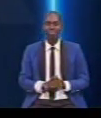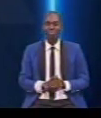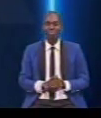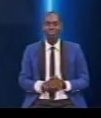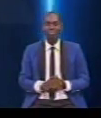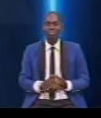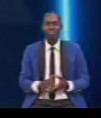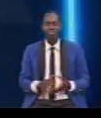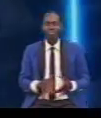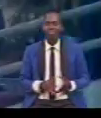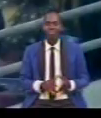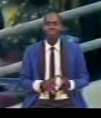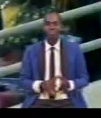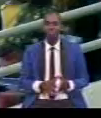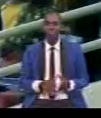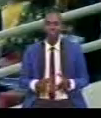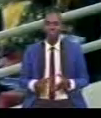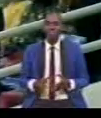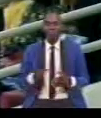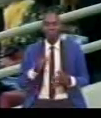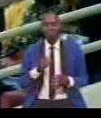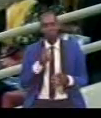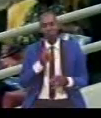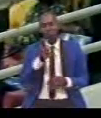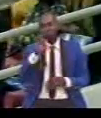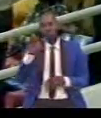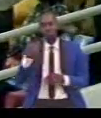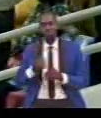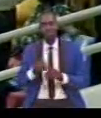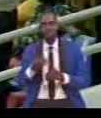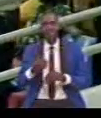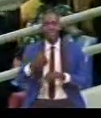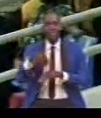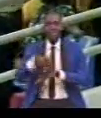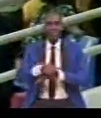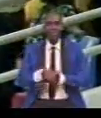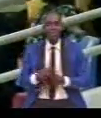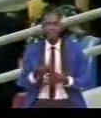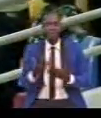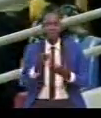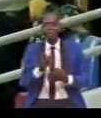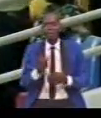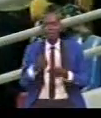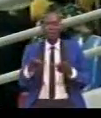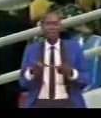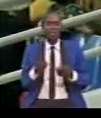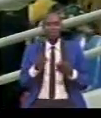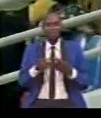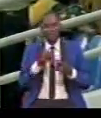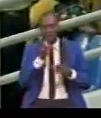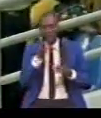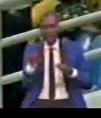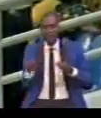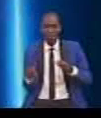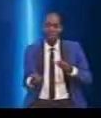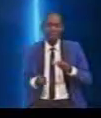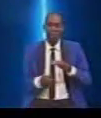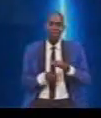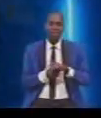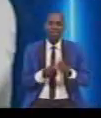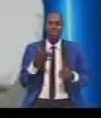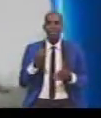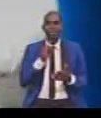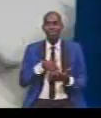With me. Wandering into the night, wanting a place to hide